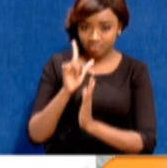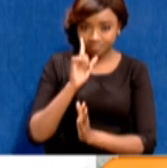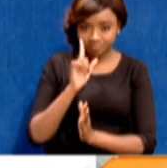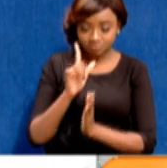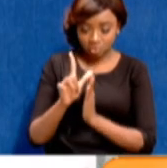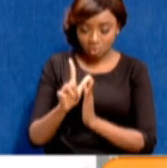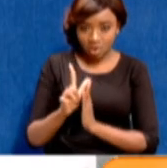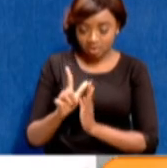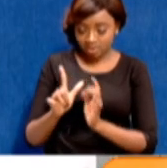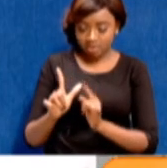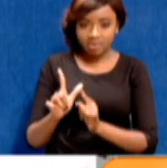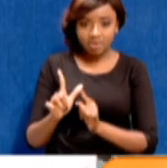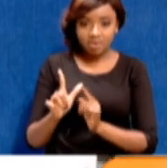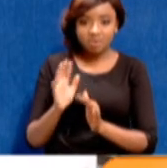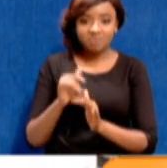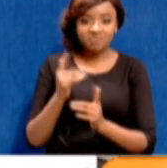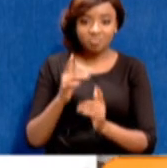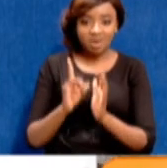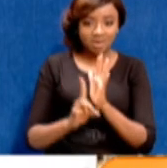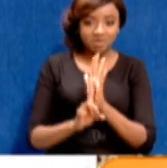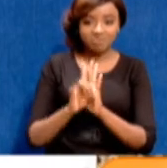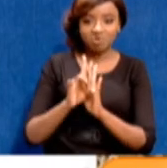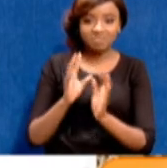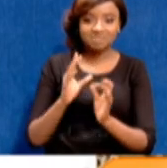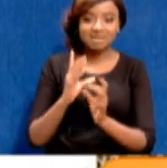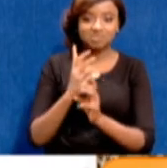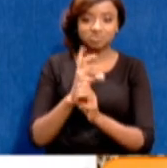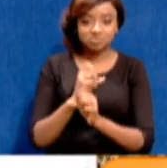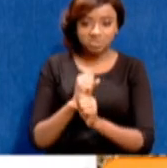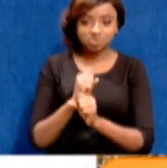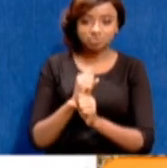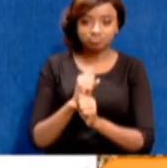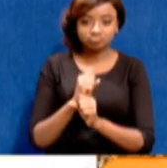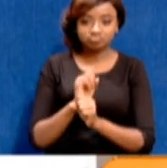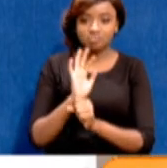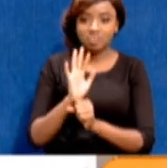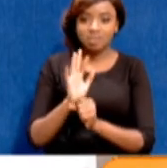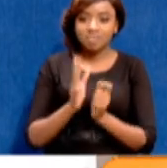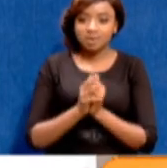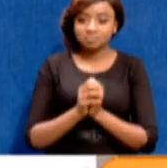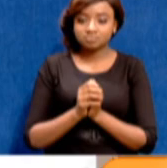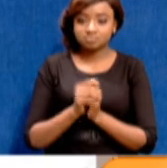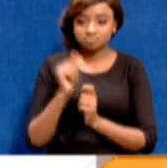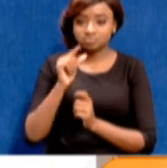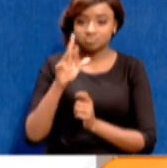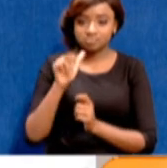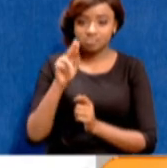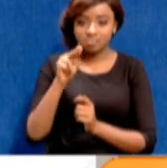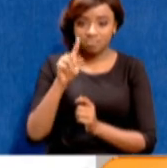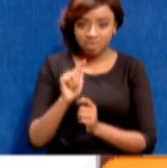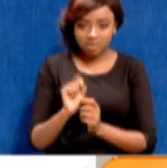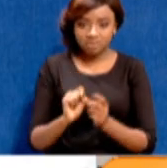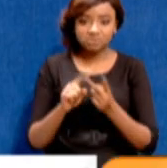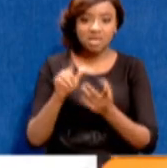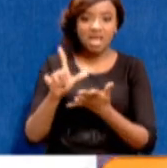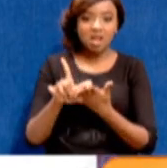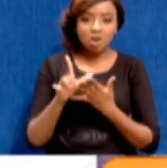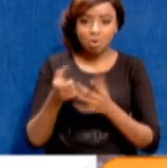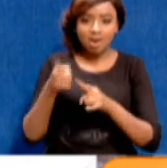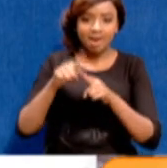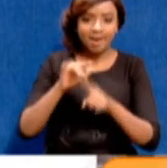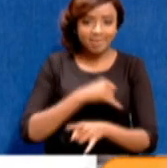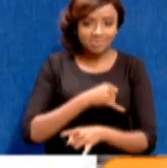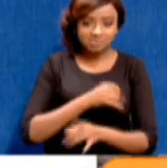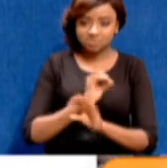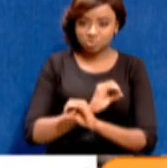been tapped from the lender's International Development Association portal, whose terms range from partly grants to zero-interest loans.